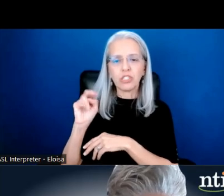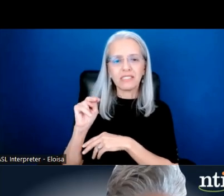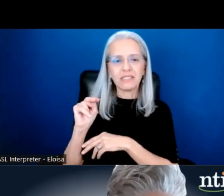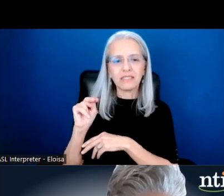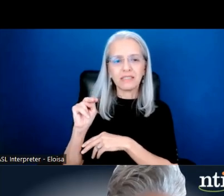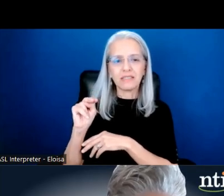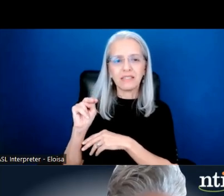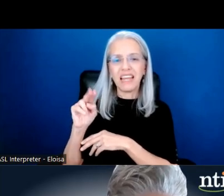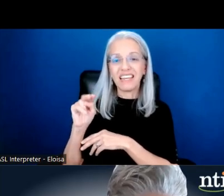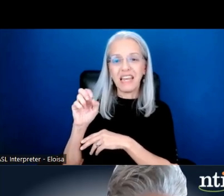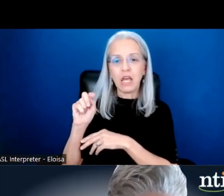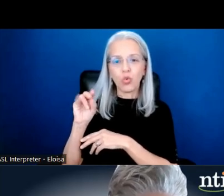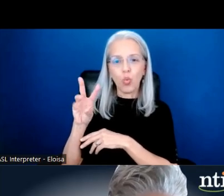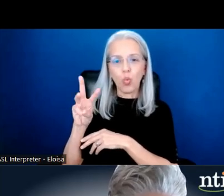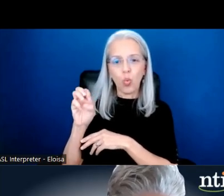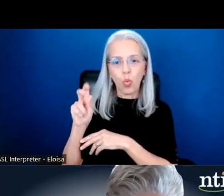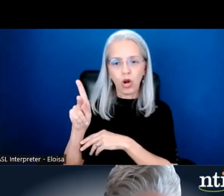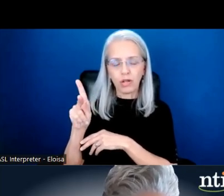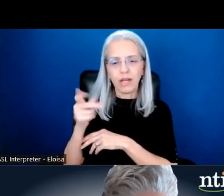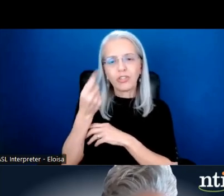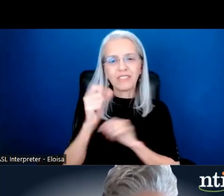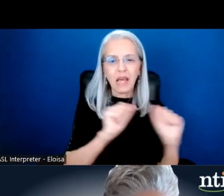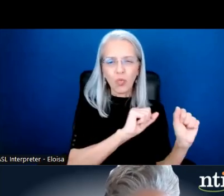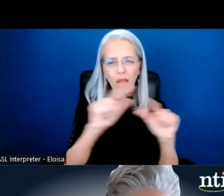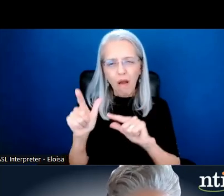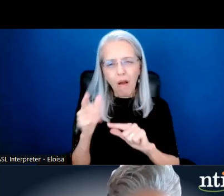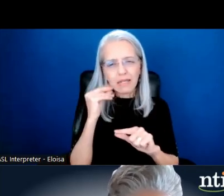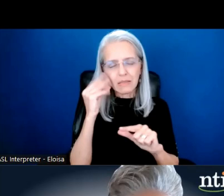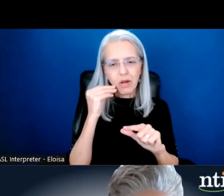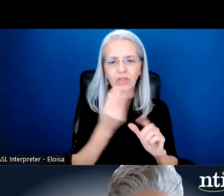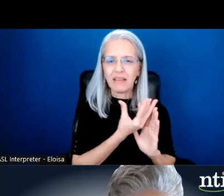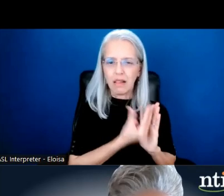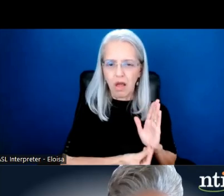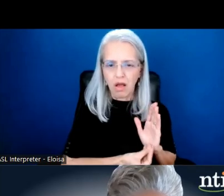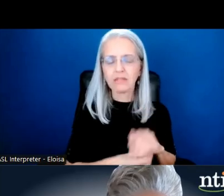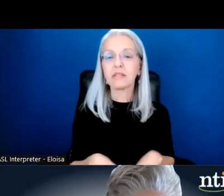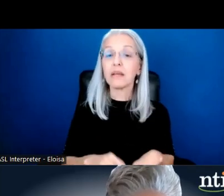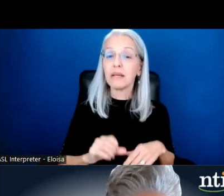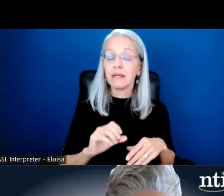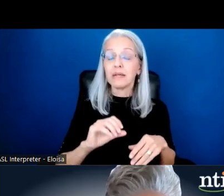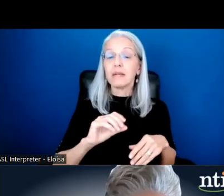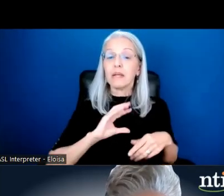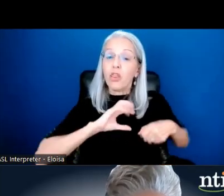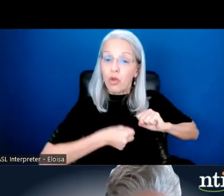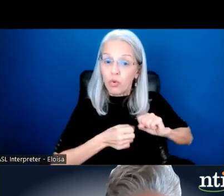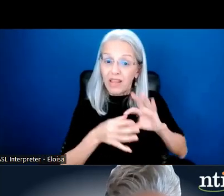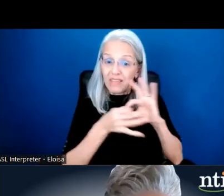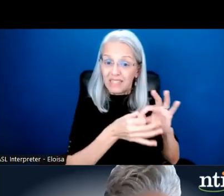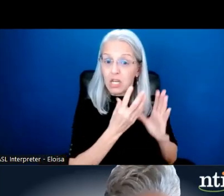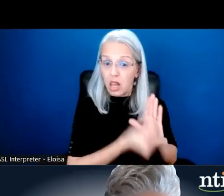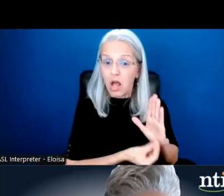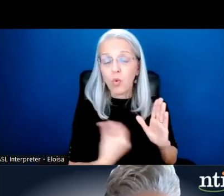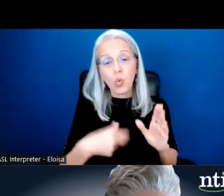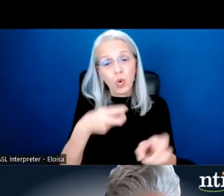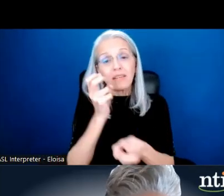constellation experiences loss to some degree. The intensity of grief related to adoption loss is often difficult